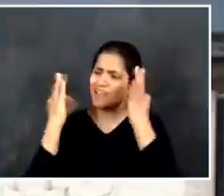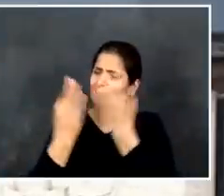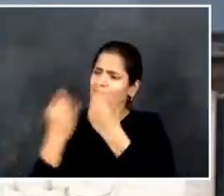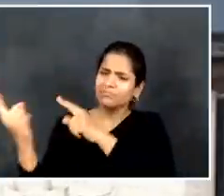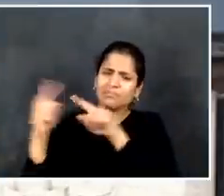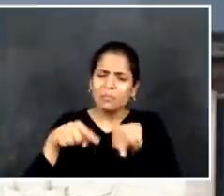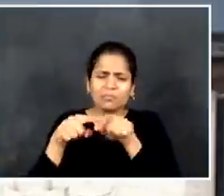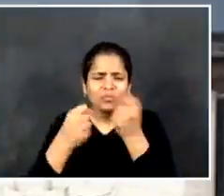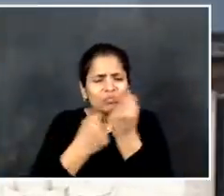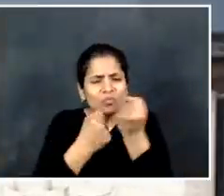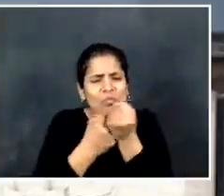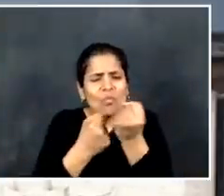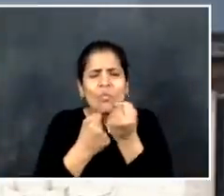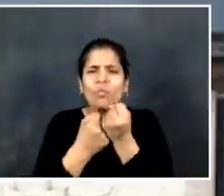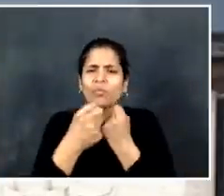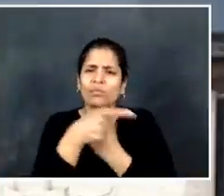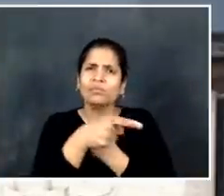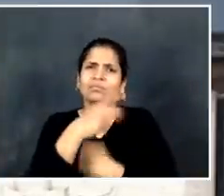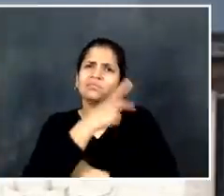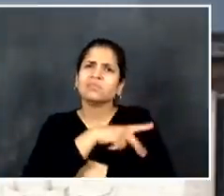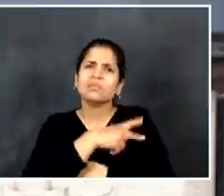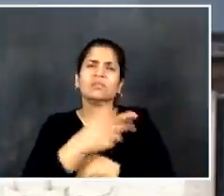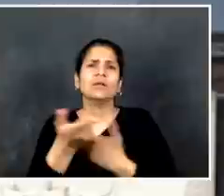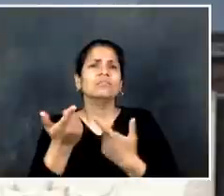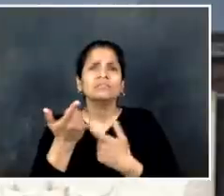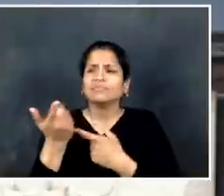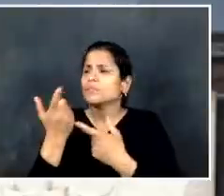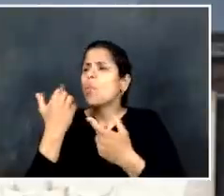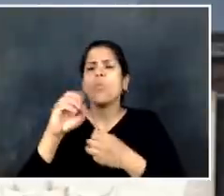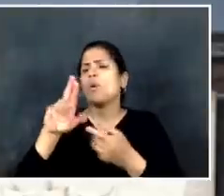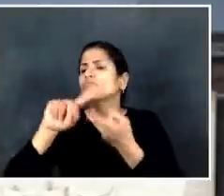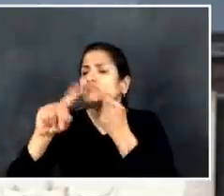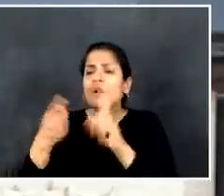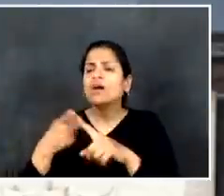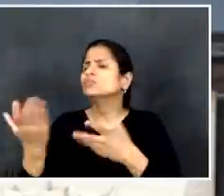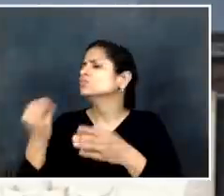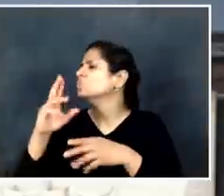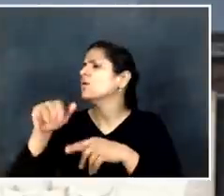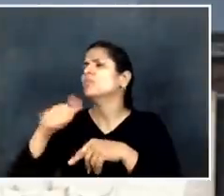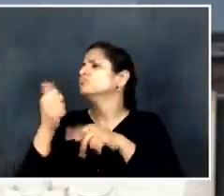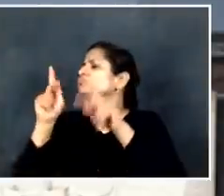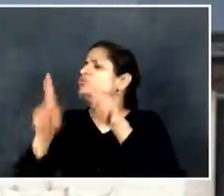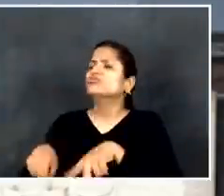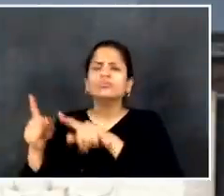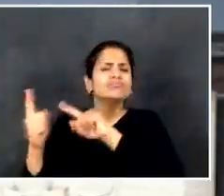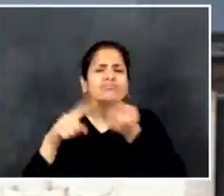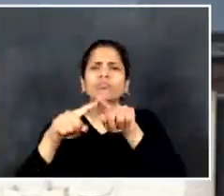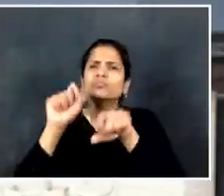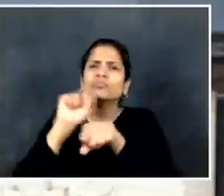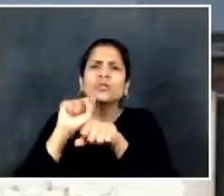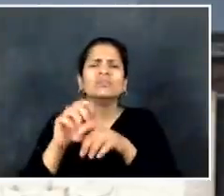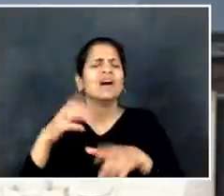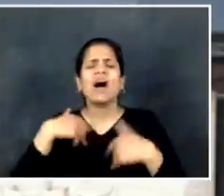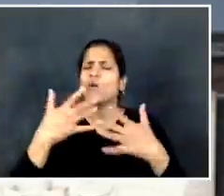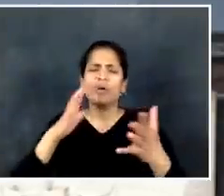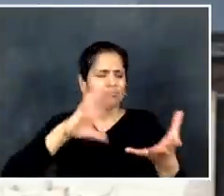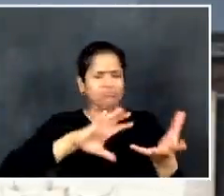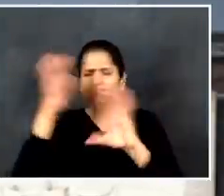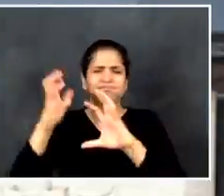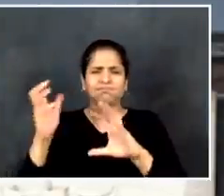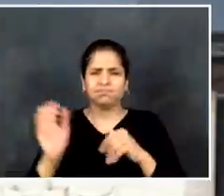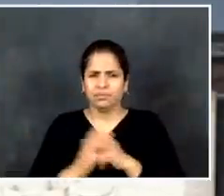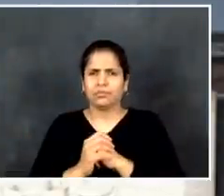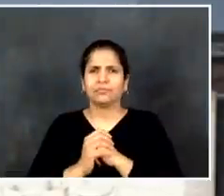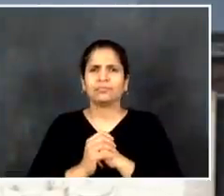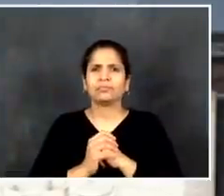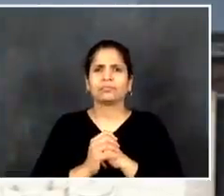them, and understand that that's been thrown off by this dynamic. Let me speak to what we can do to work on that, but I first want Dr. Katz to jump